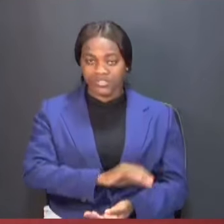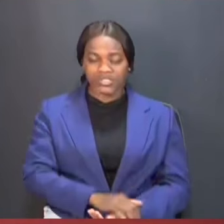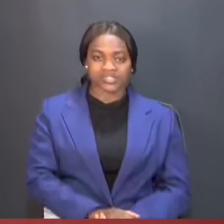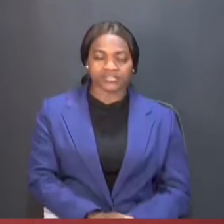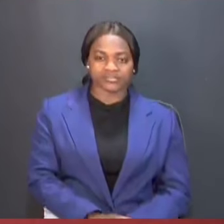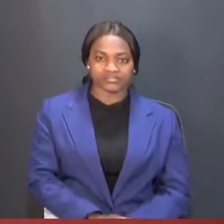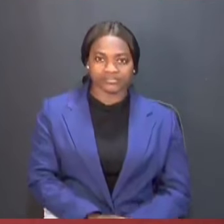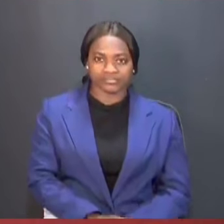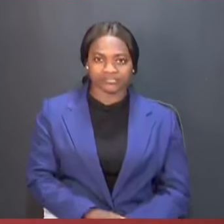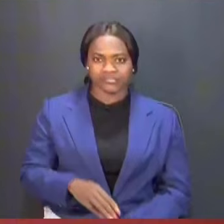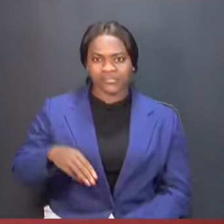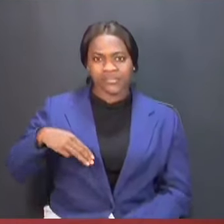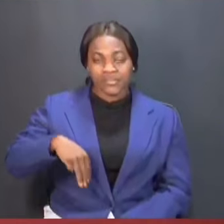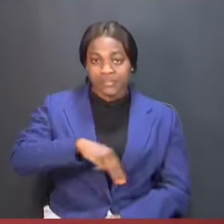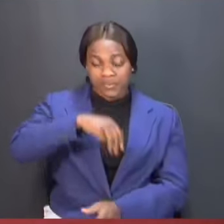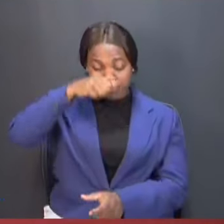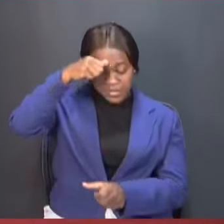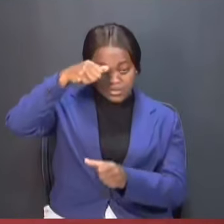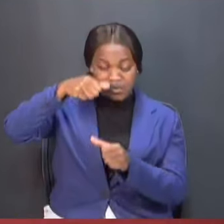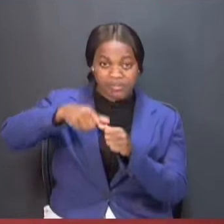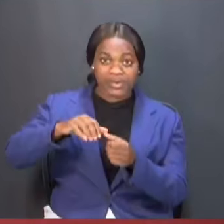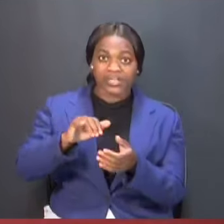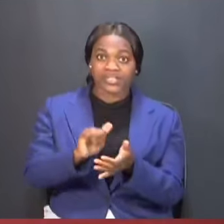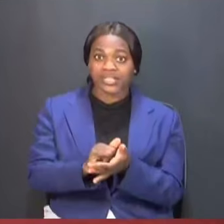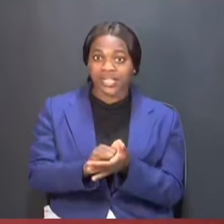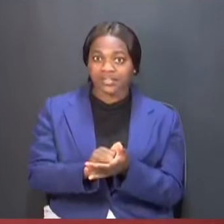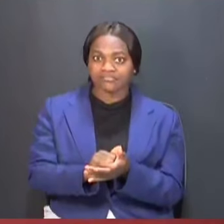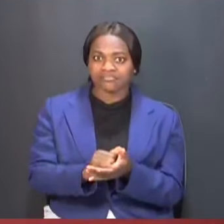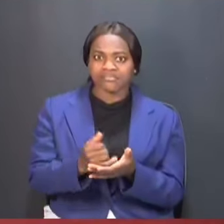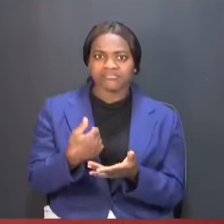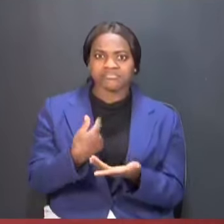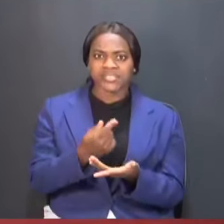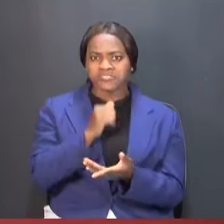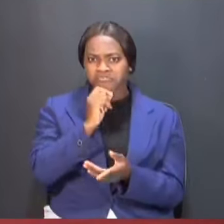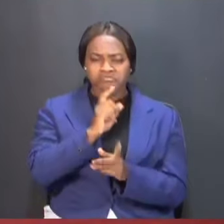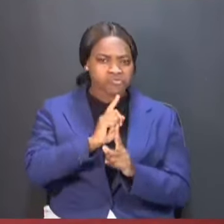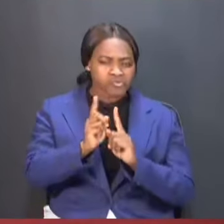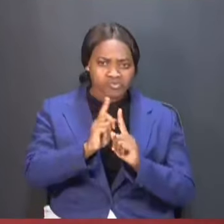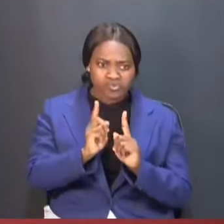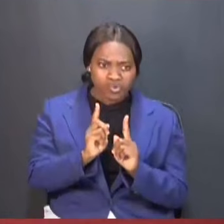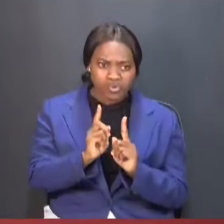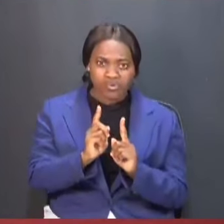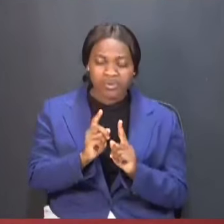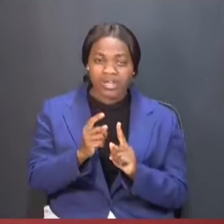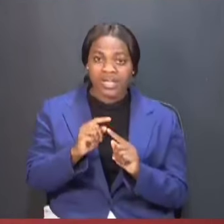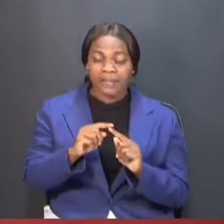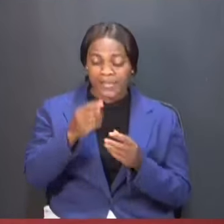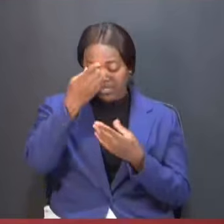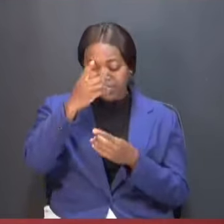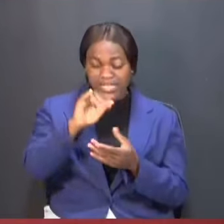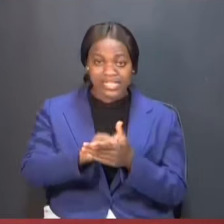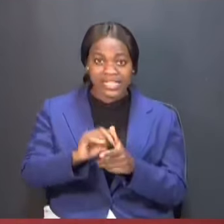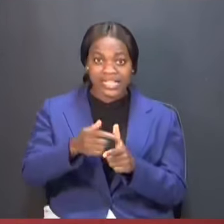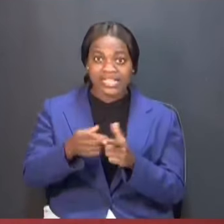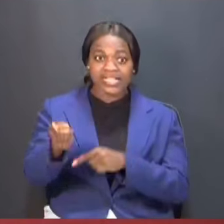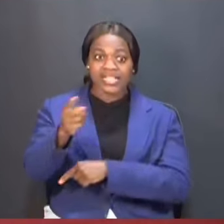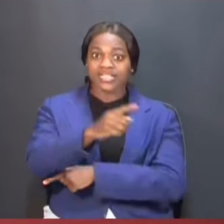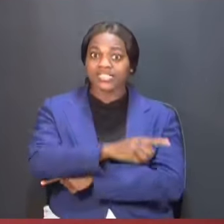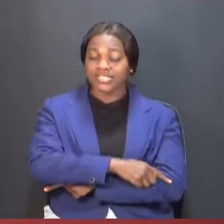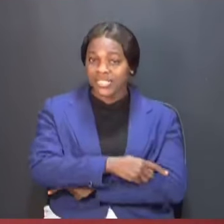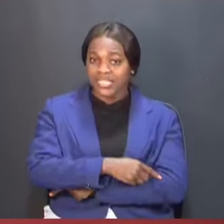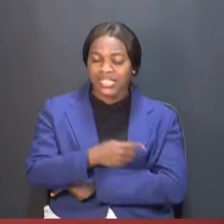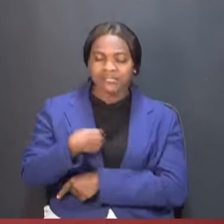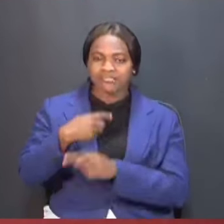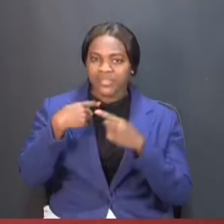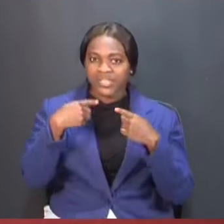Members recall that I deferred my ruling to the next day, and that was to be